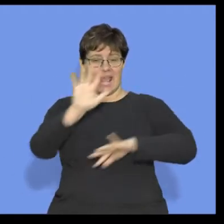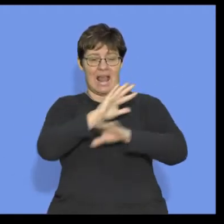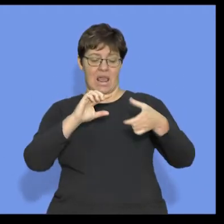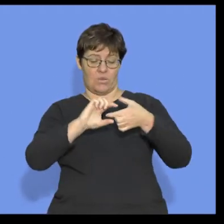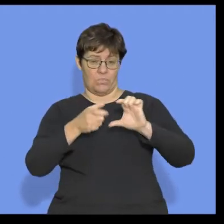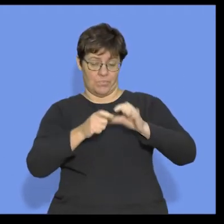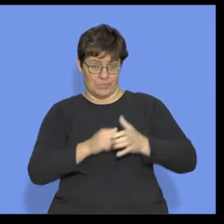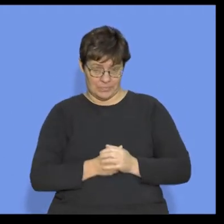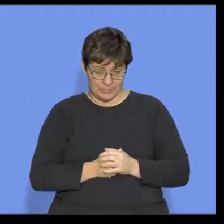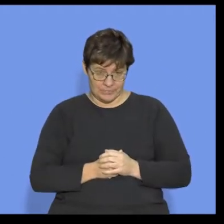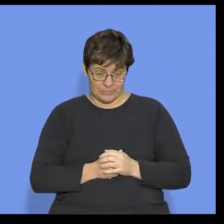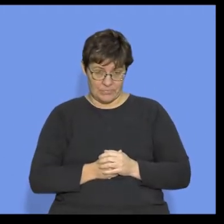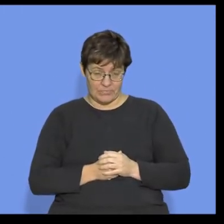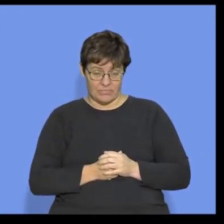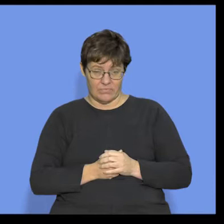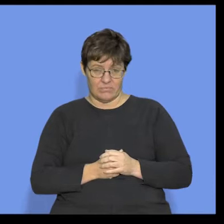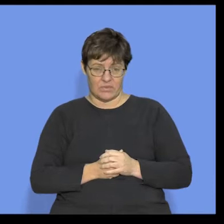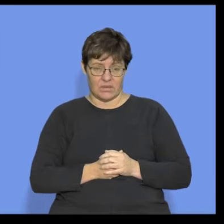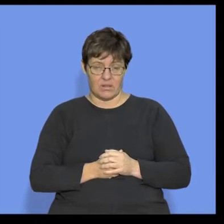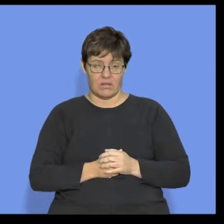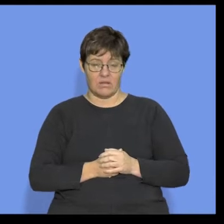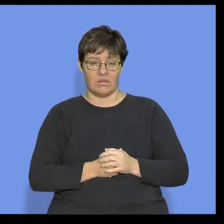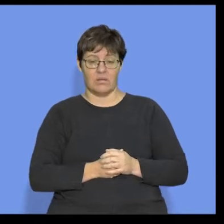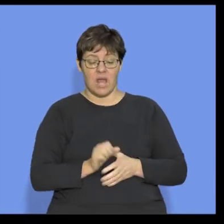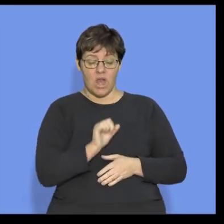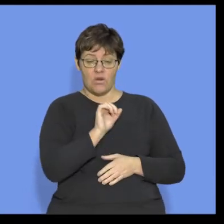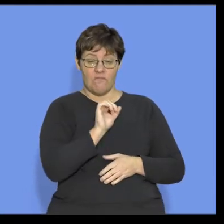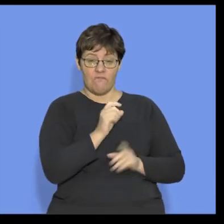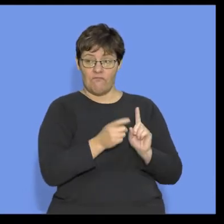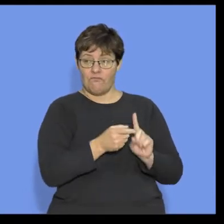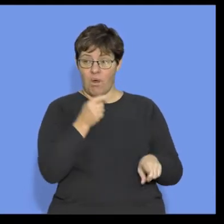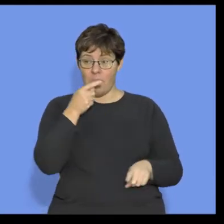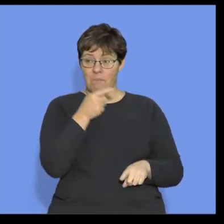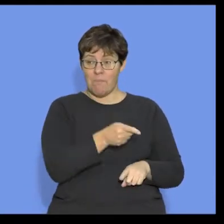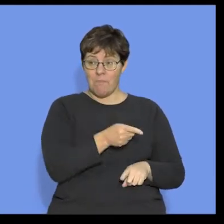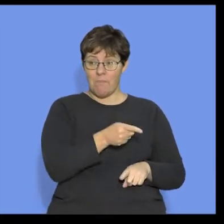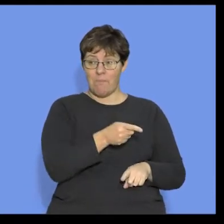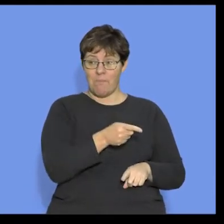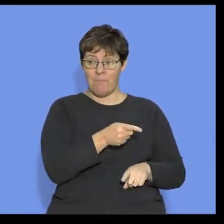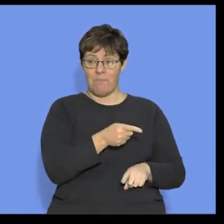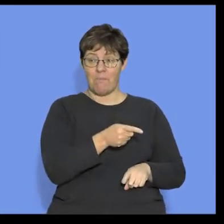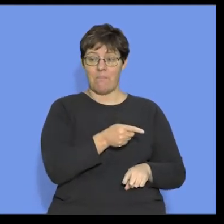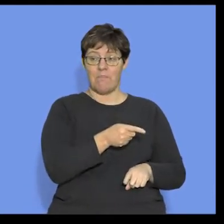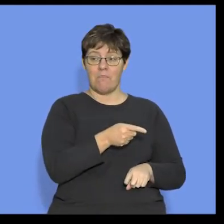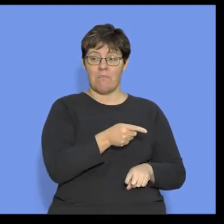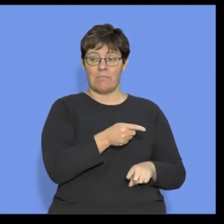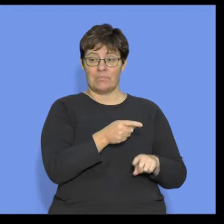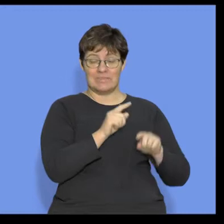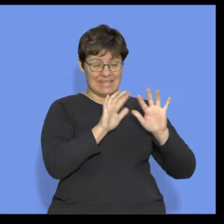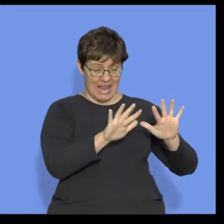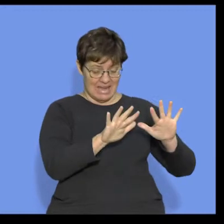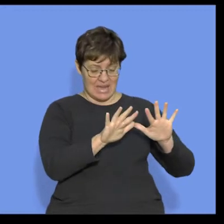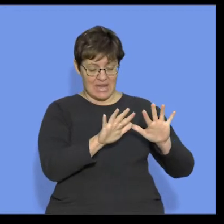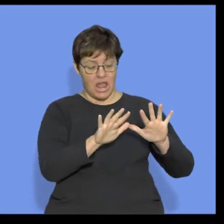important. 3 of those, I'm underlined, 3 of those cubes are red.